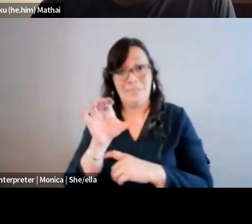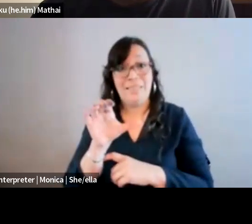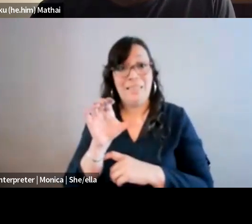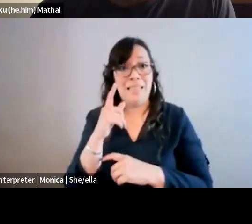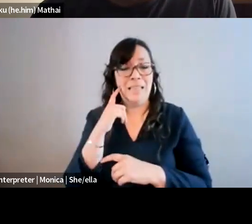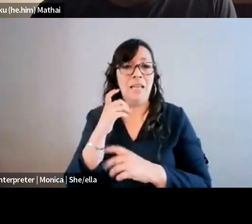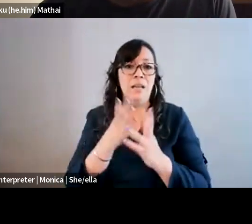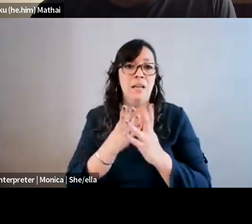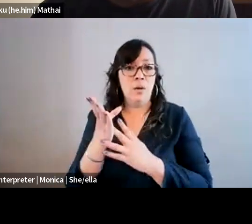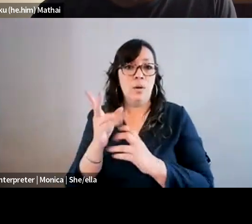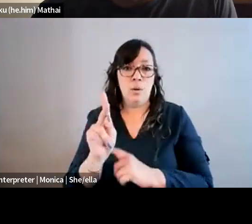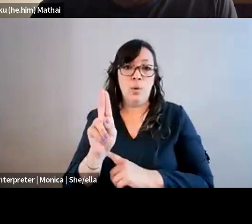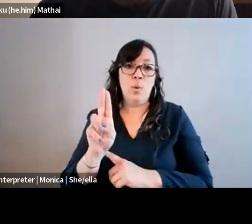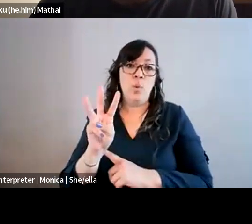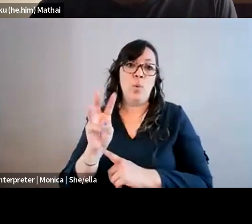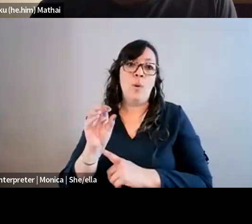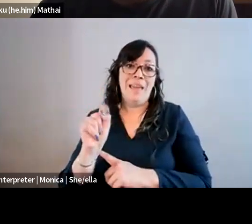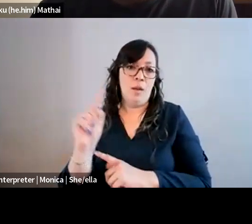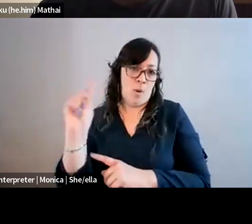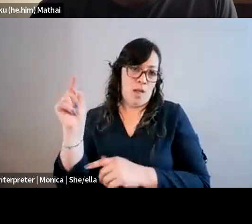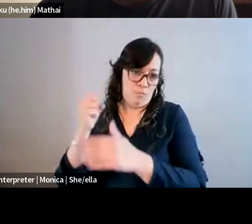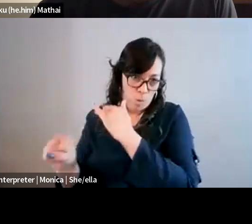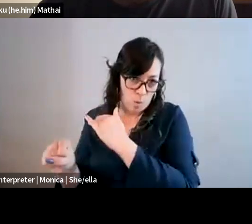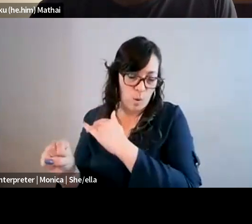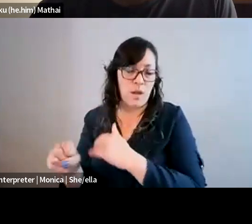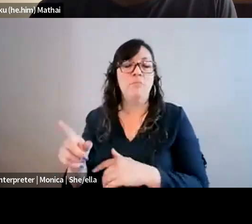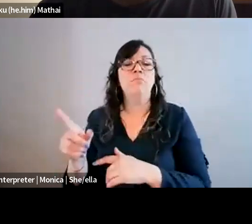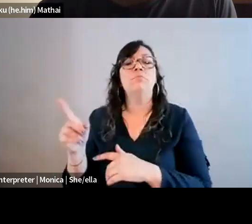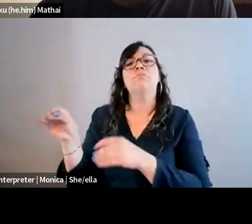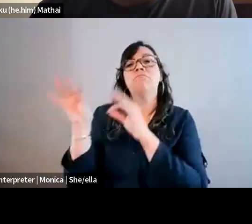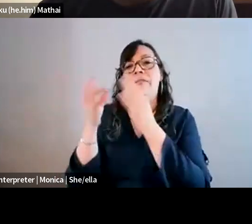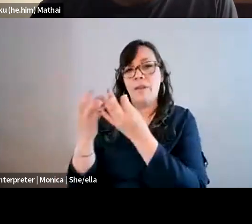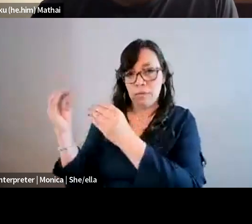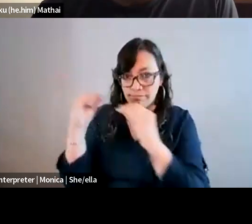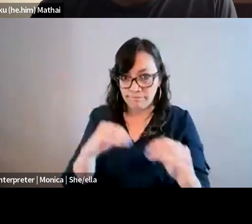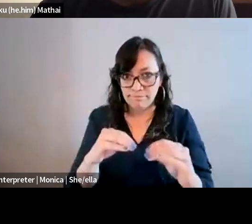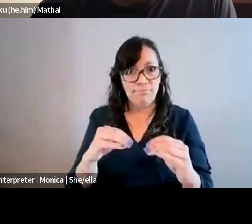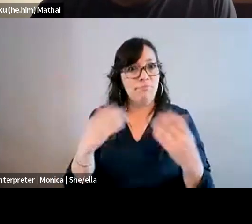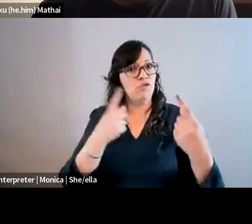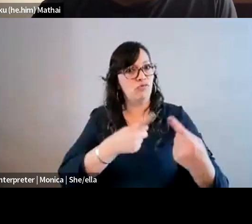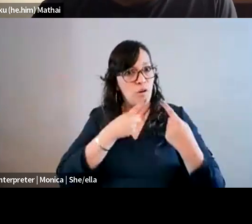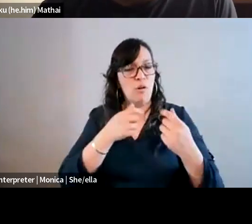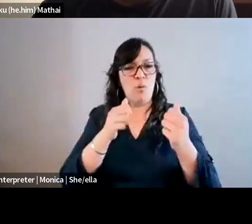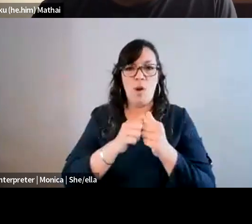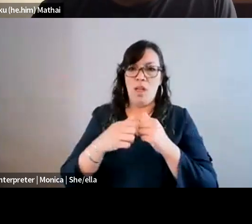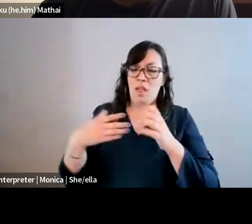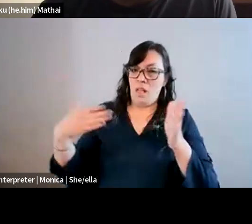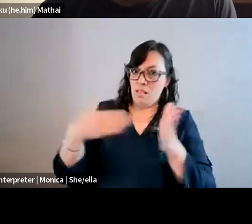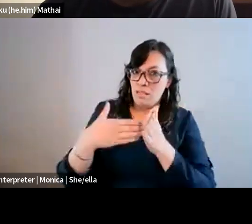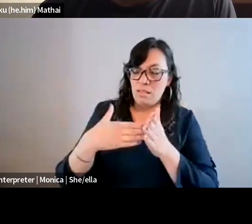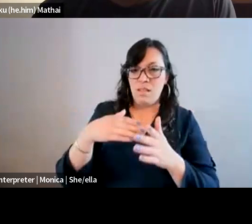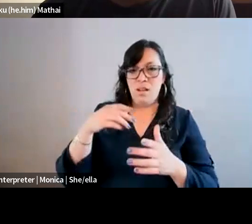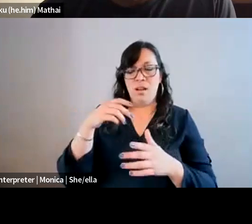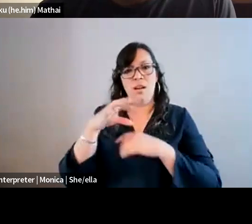York City via, you know, Kuwait, where I was born. And you know, struggled immediately with xenophobia and racism that we